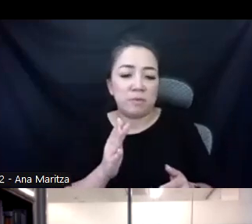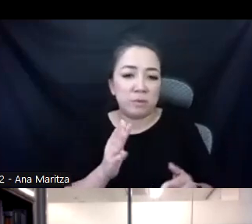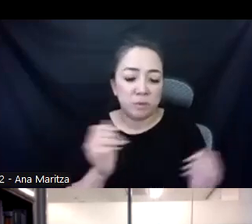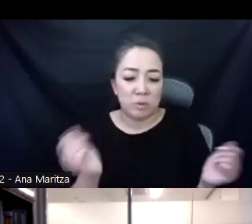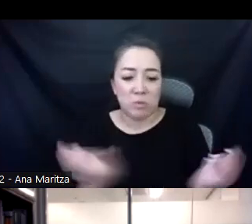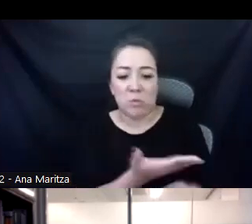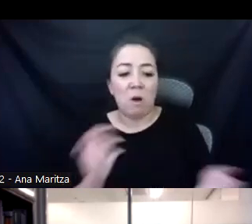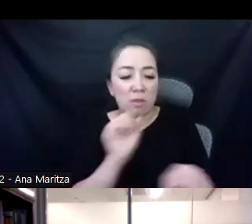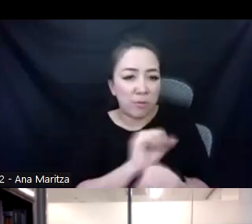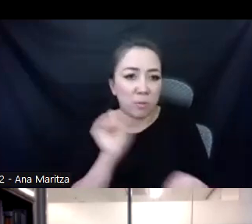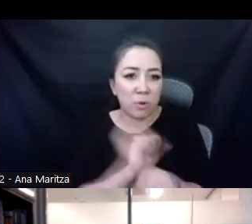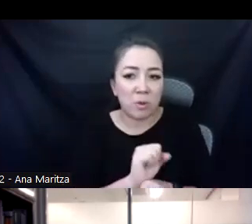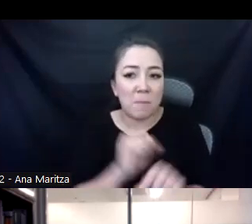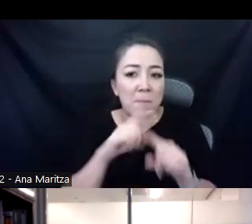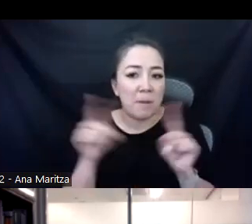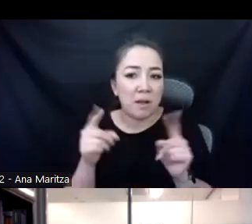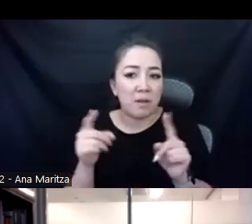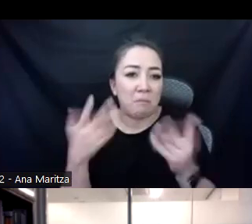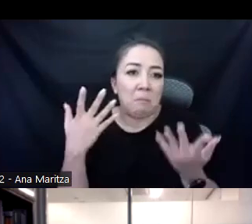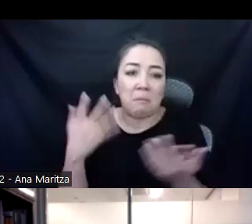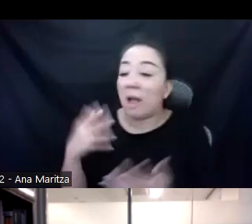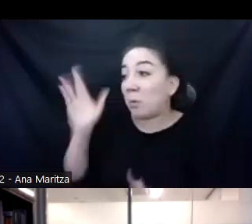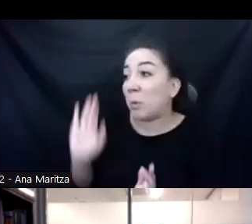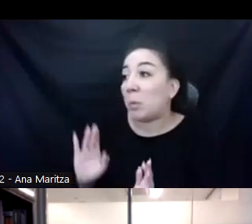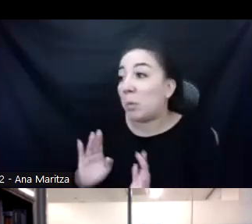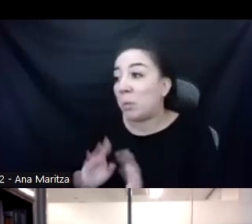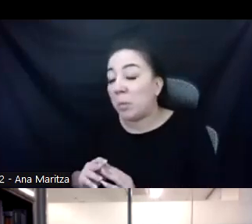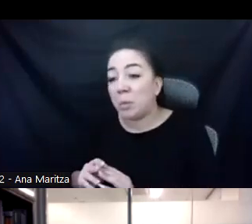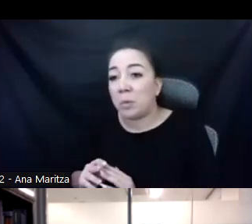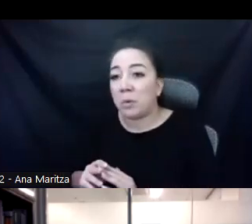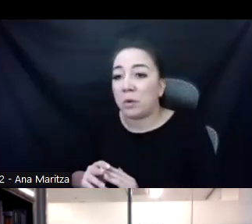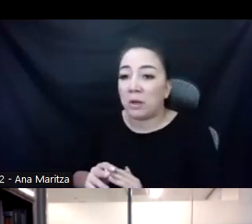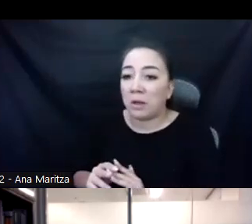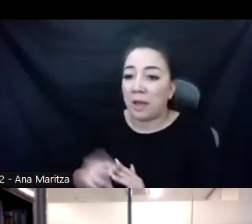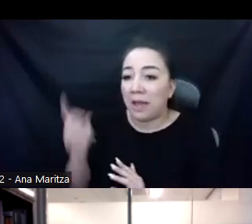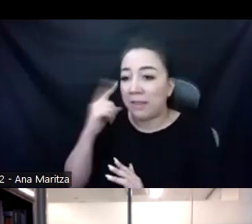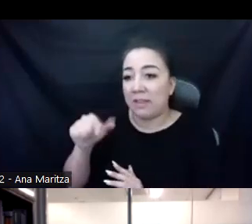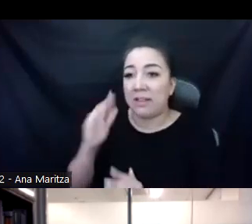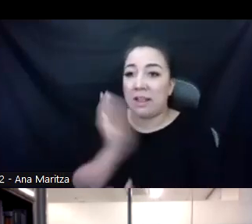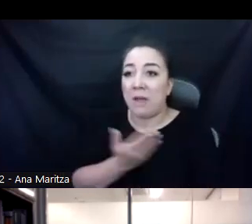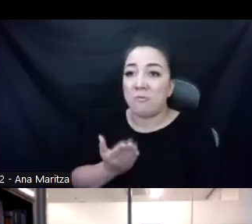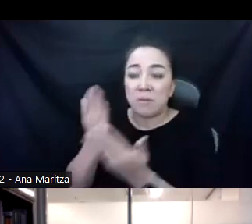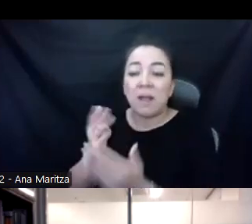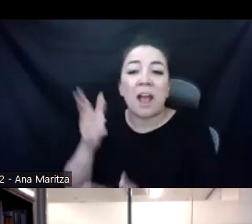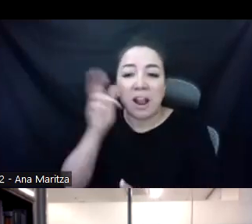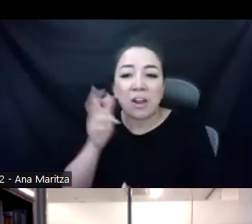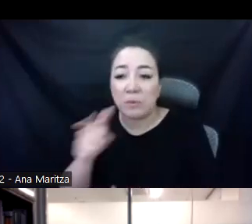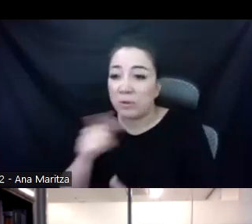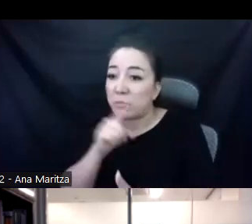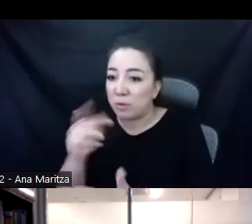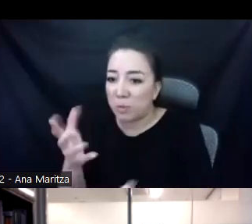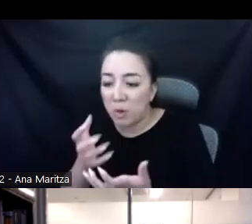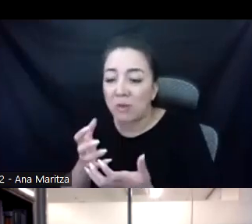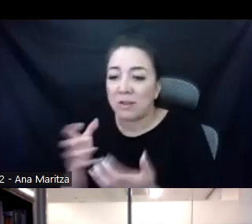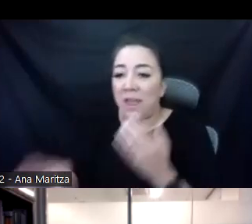of that work. But Yeah, I don't know. I mean, I think this is our recommendation. So I hear what you really want to do is